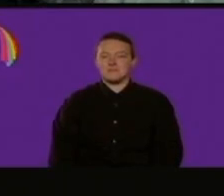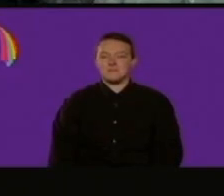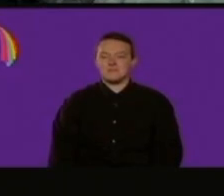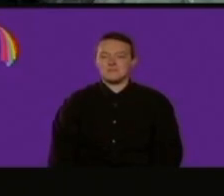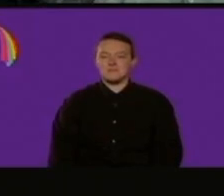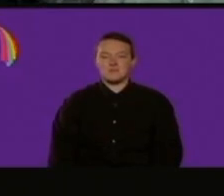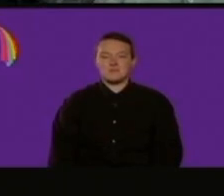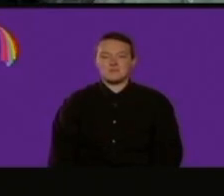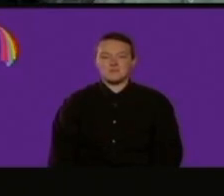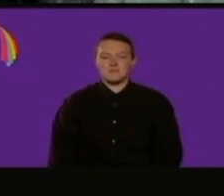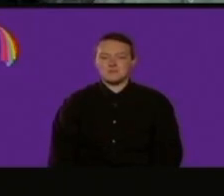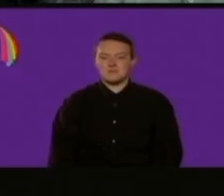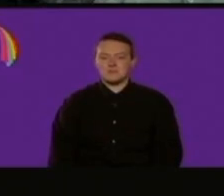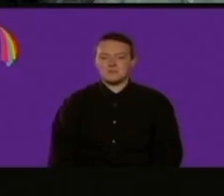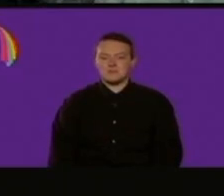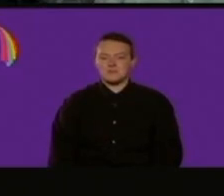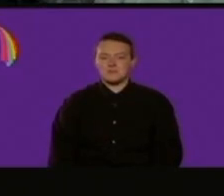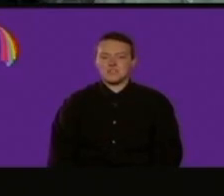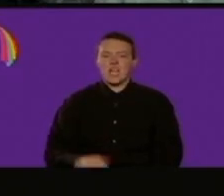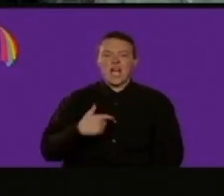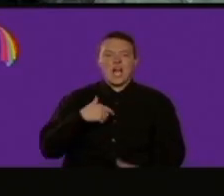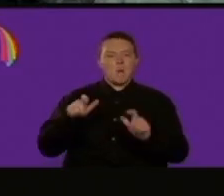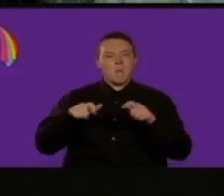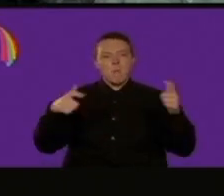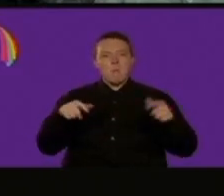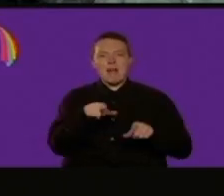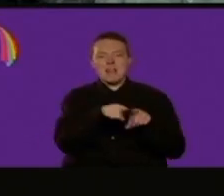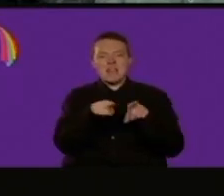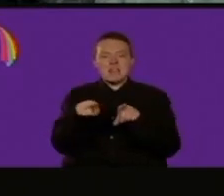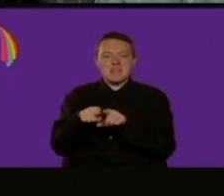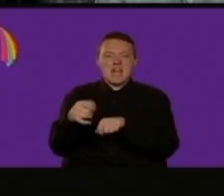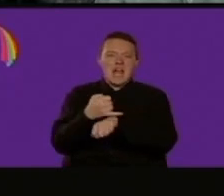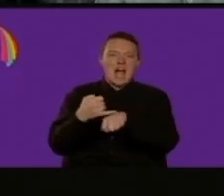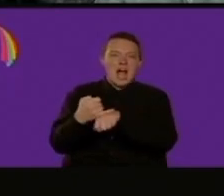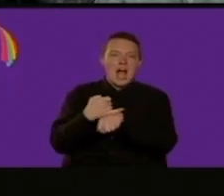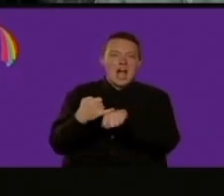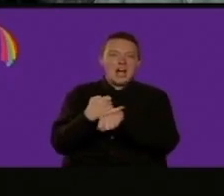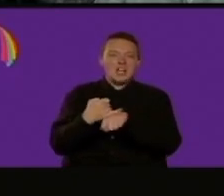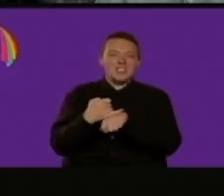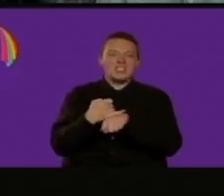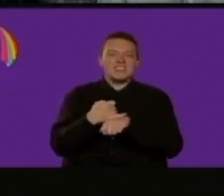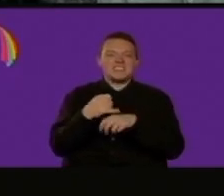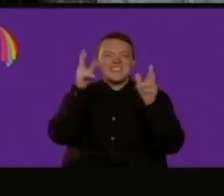He wanted to spend so much time looking at the